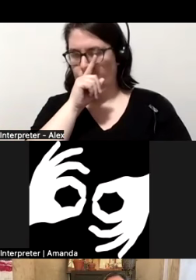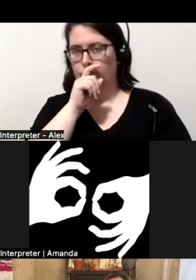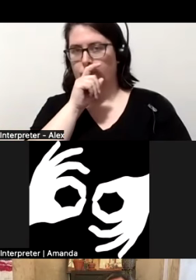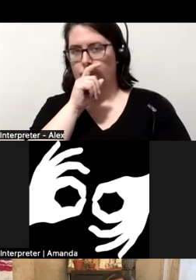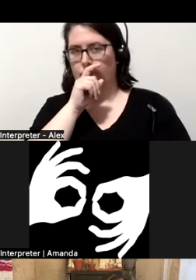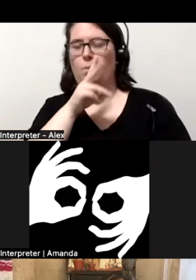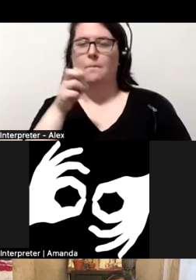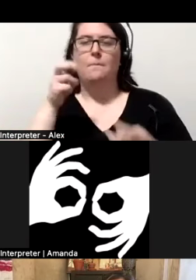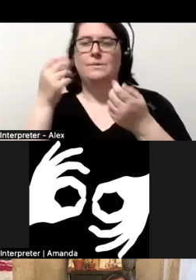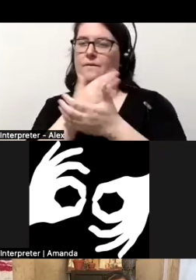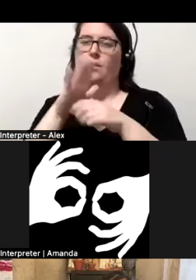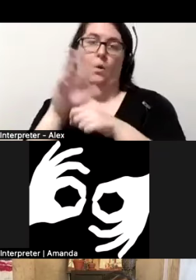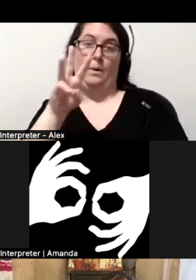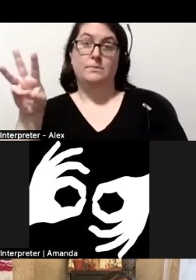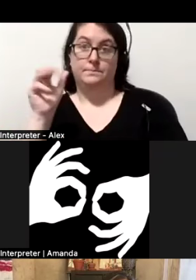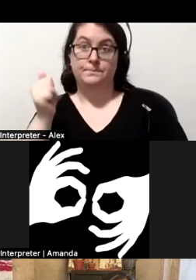website alongside the recording.